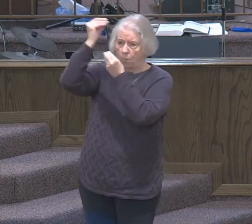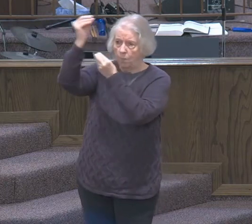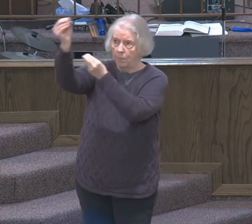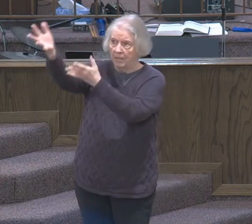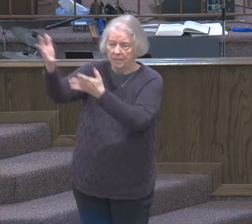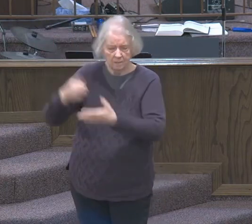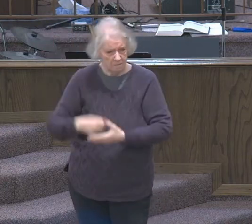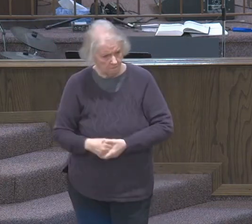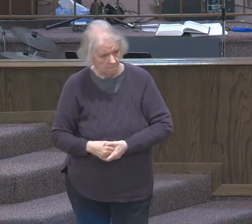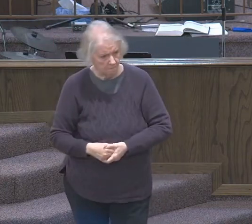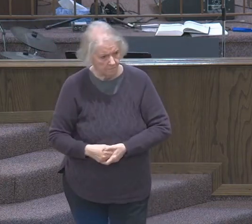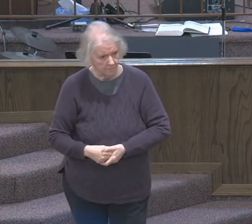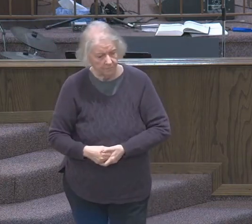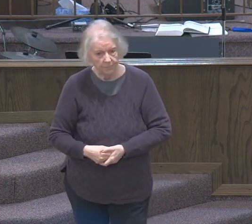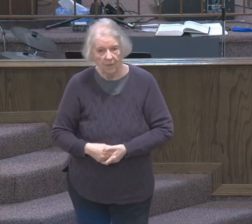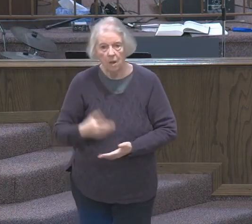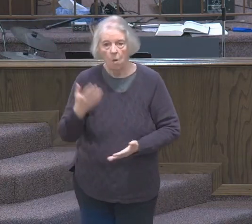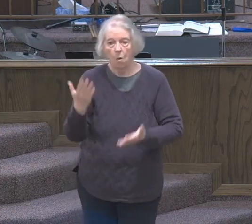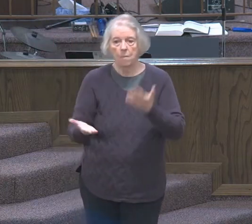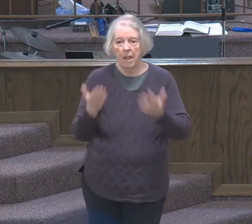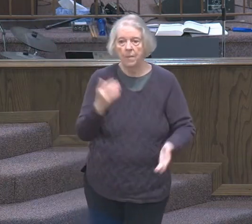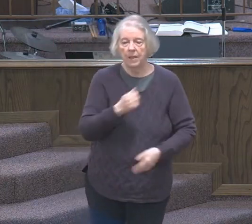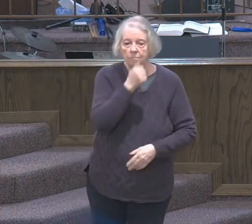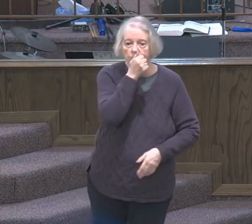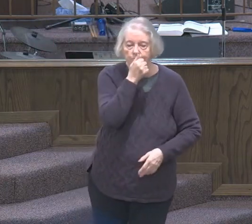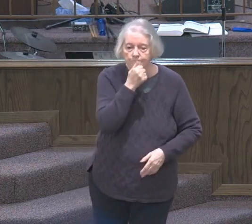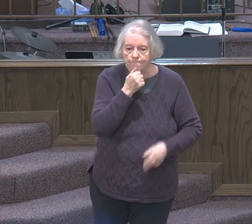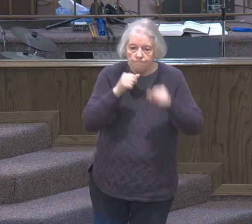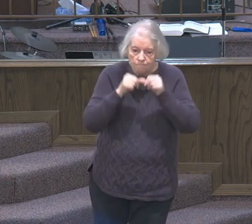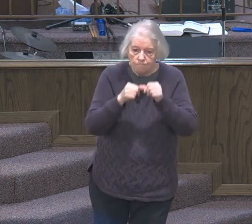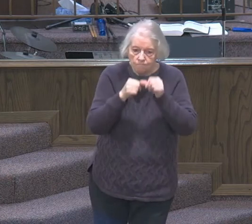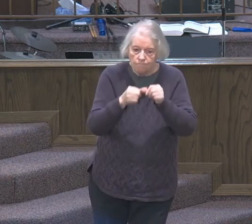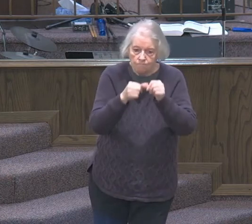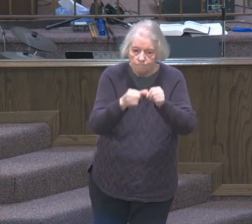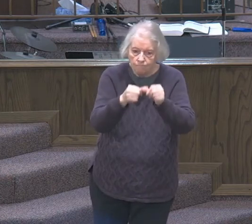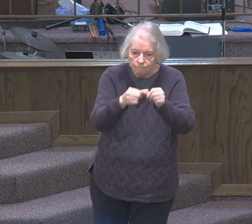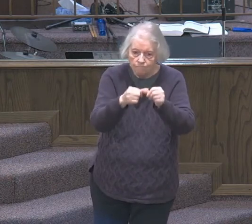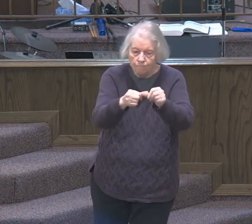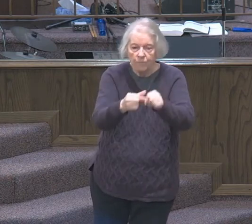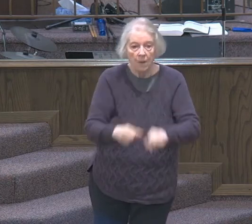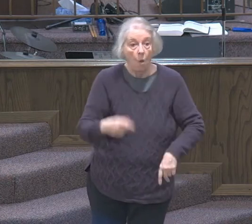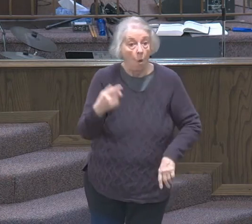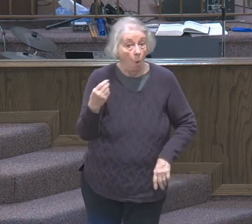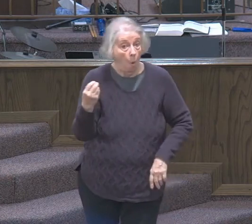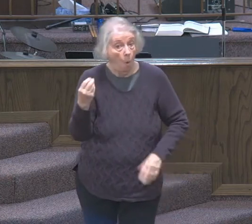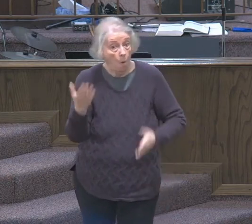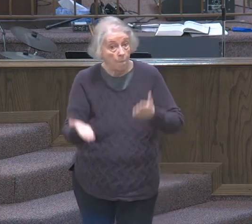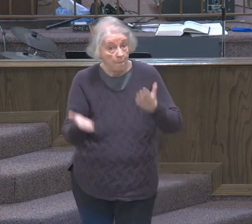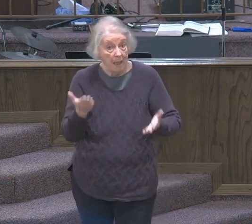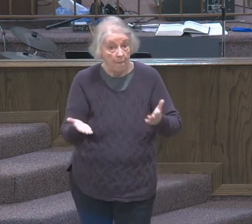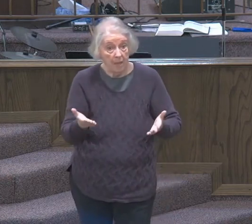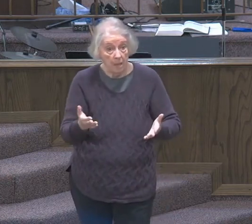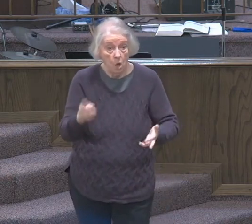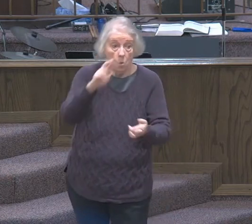How about perseverance? How about repentance? Can all of those things be